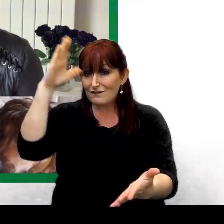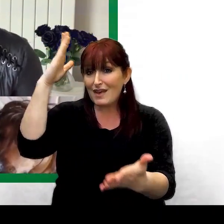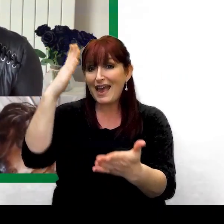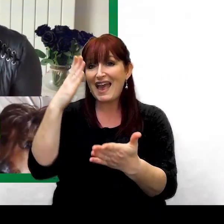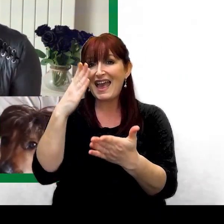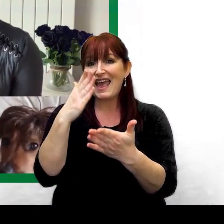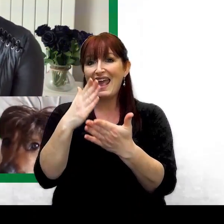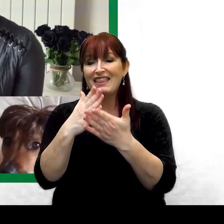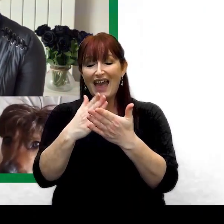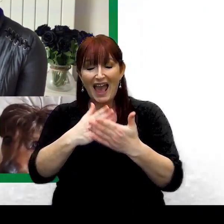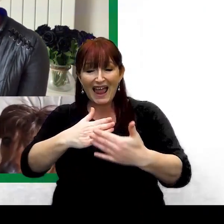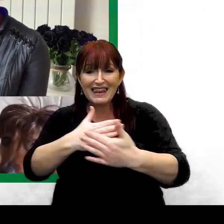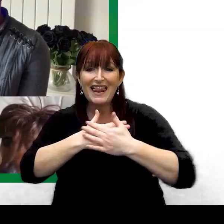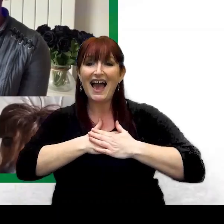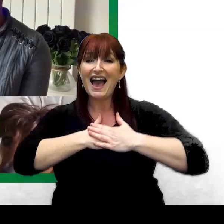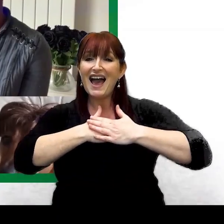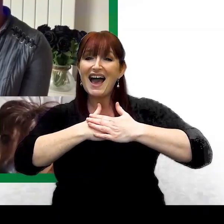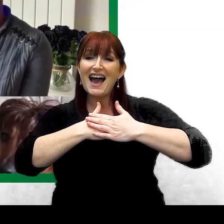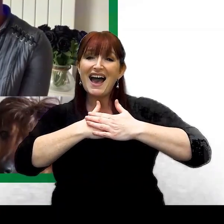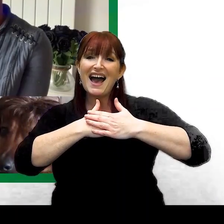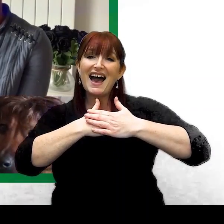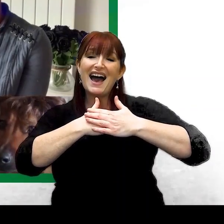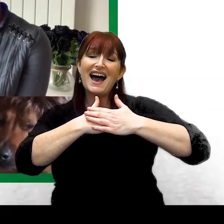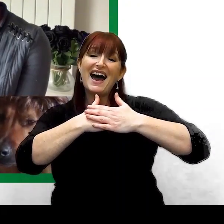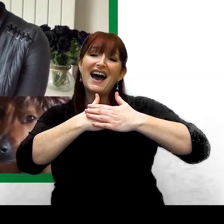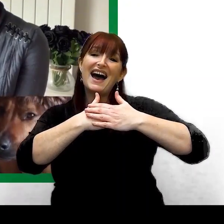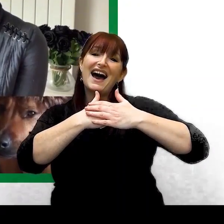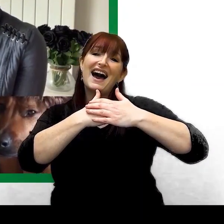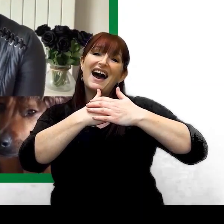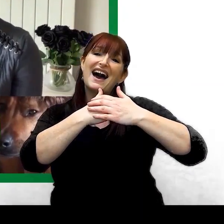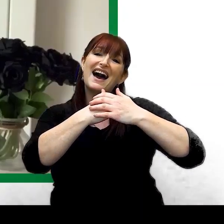through faith and love,